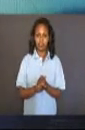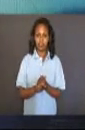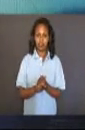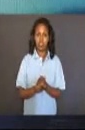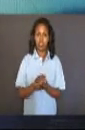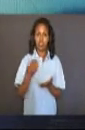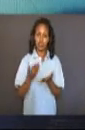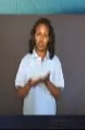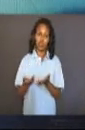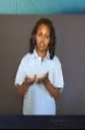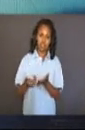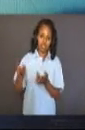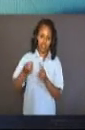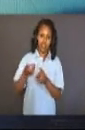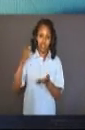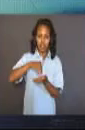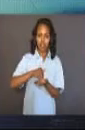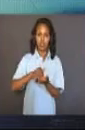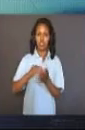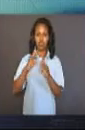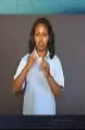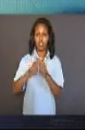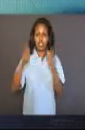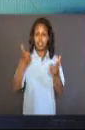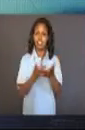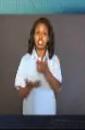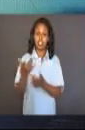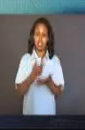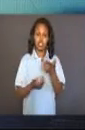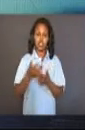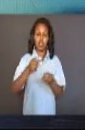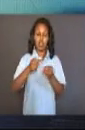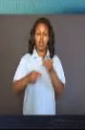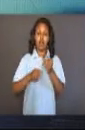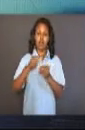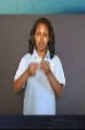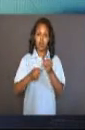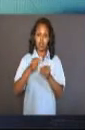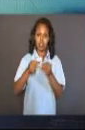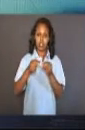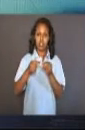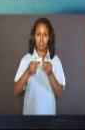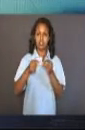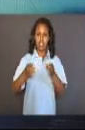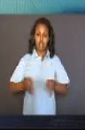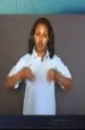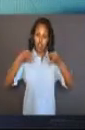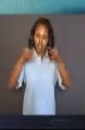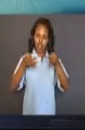To review, we spoke a great deal about conductors,